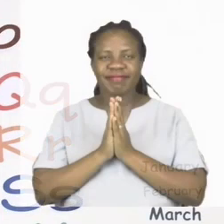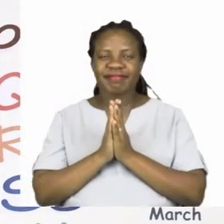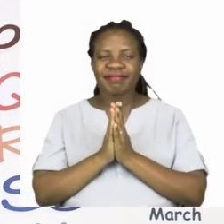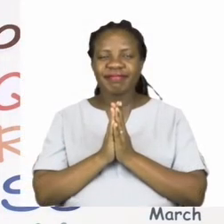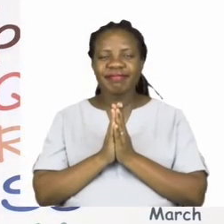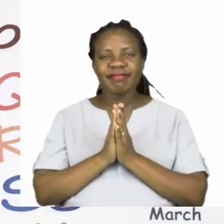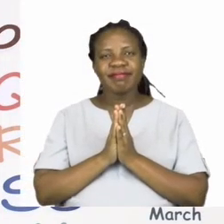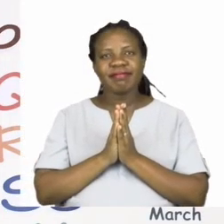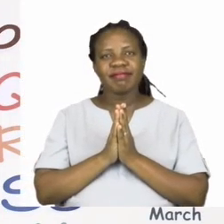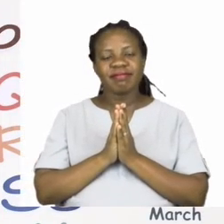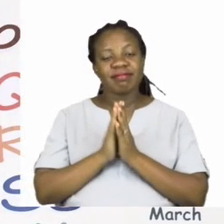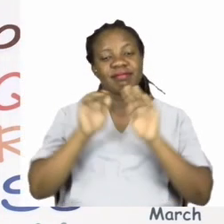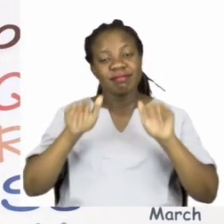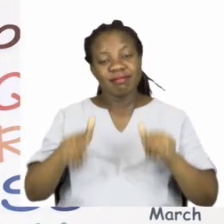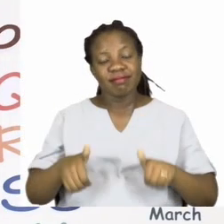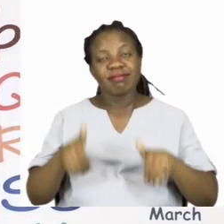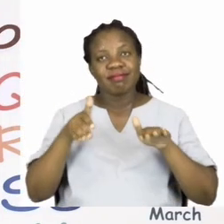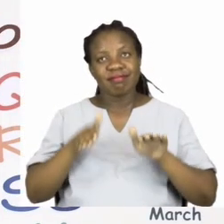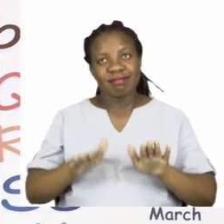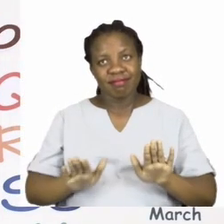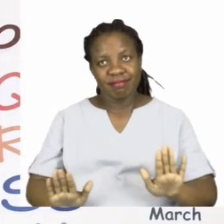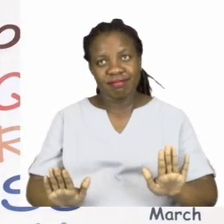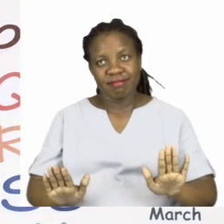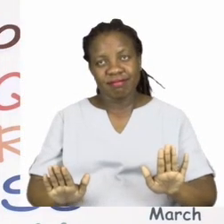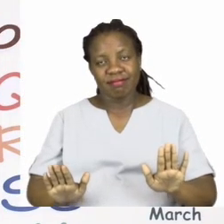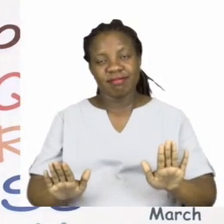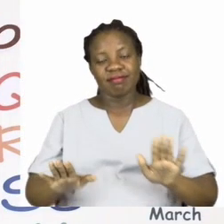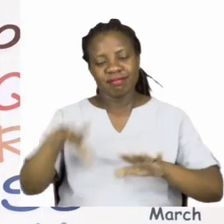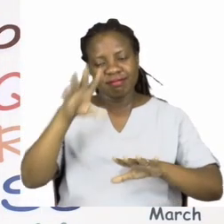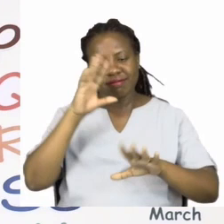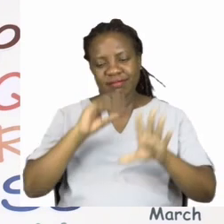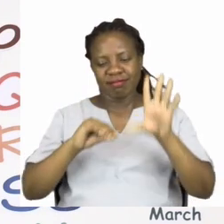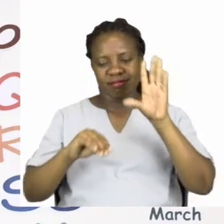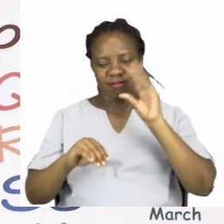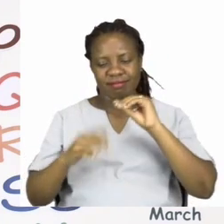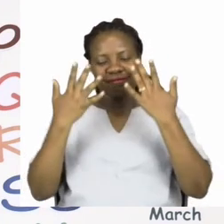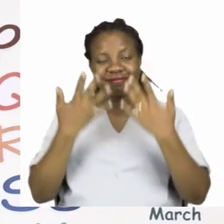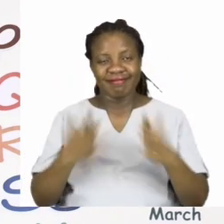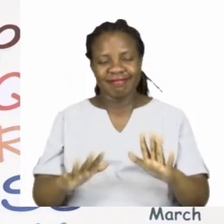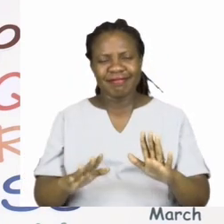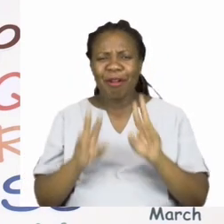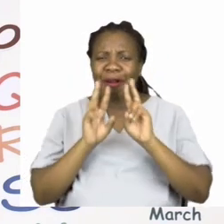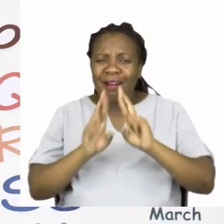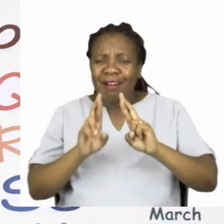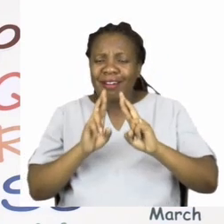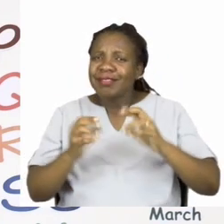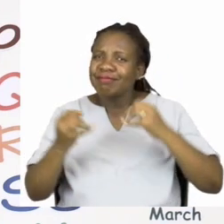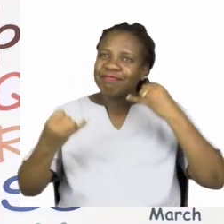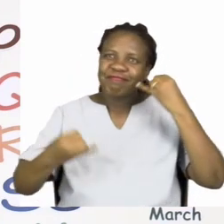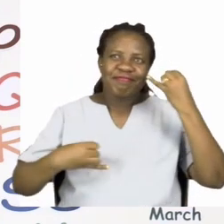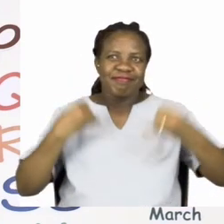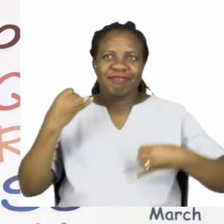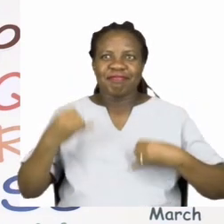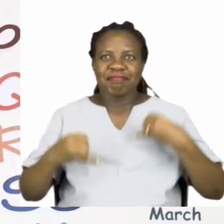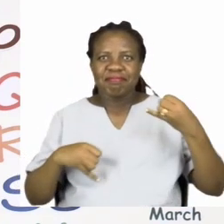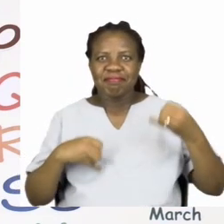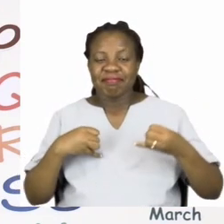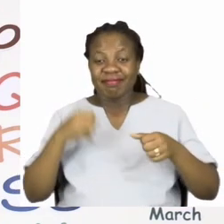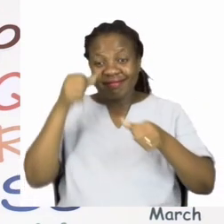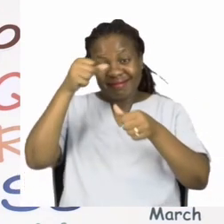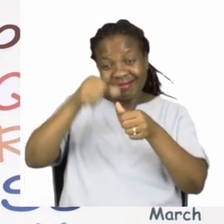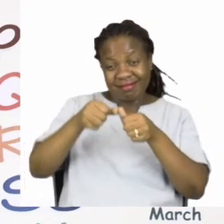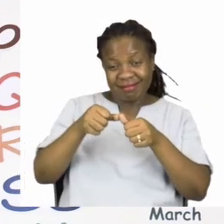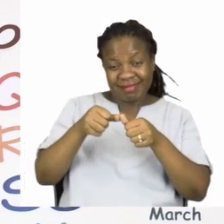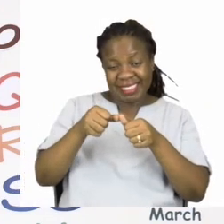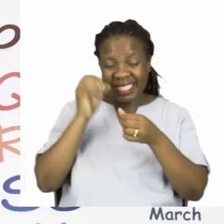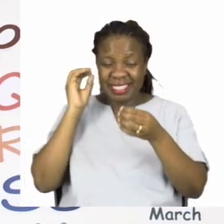Boys and girls, we have now come to the end of our lesson and I hope you had fun. Remember, if there's something that you're not sure